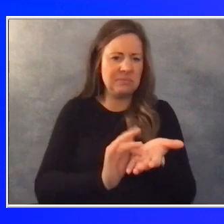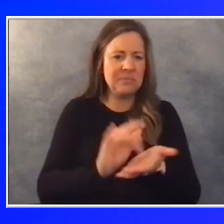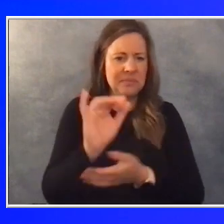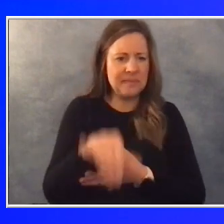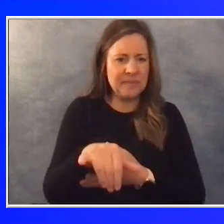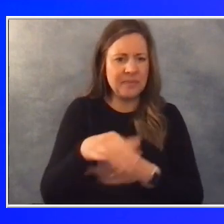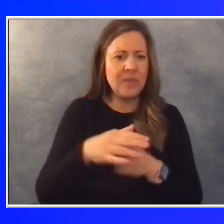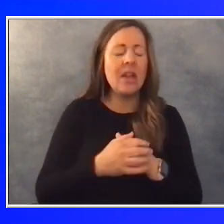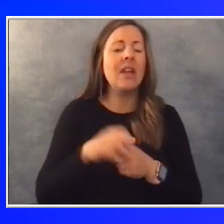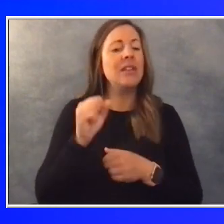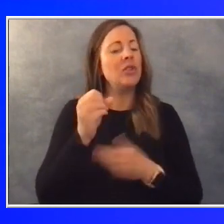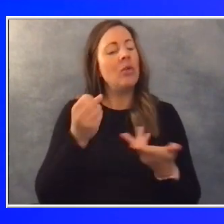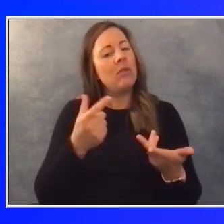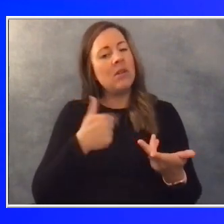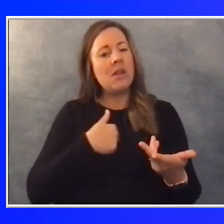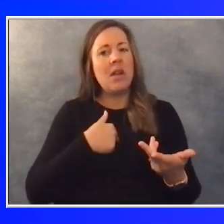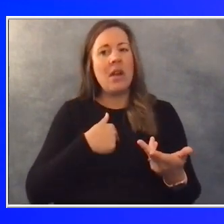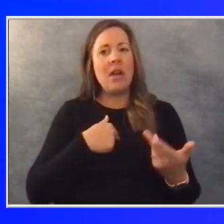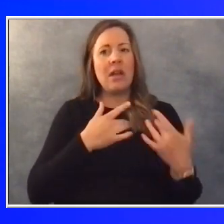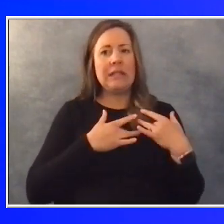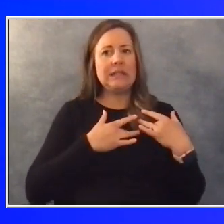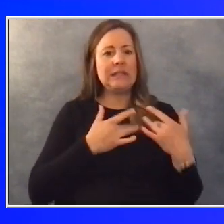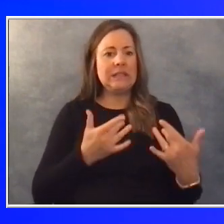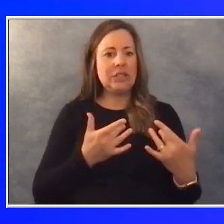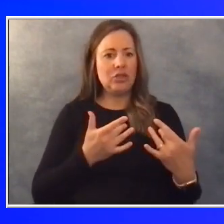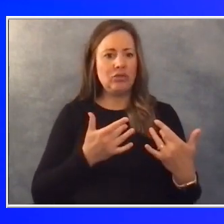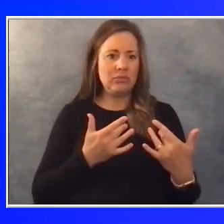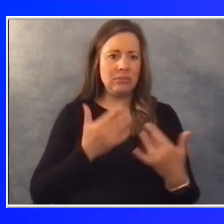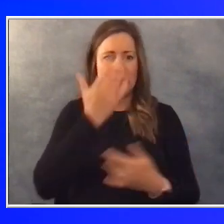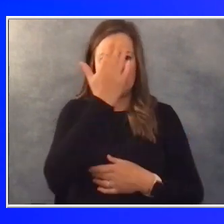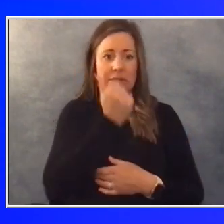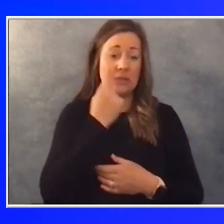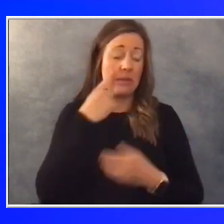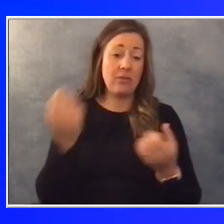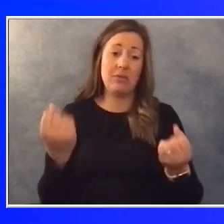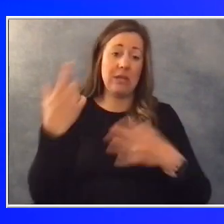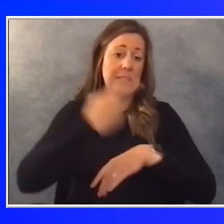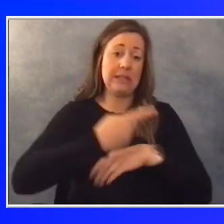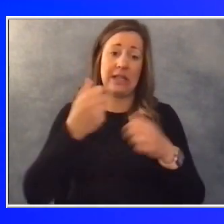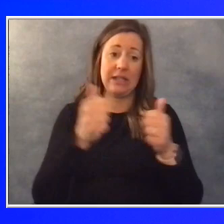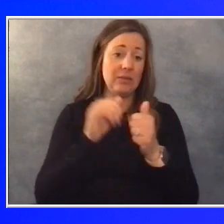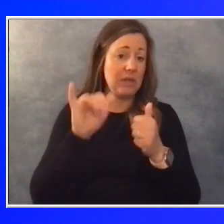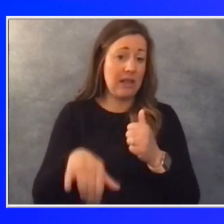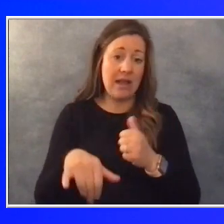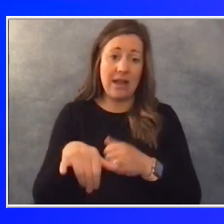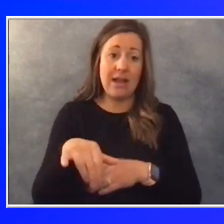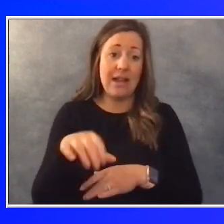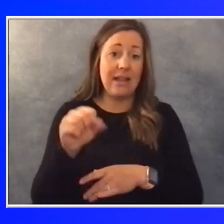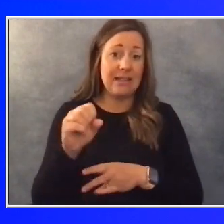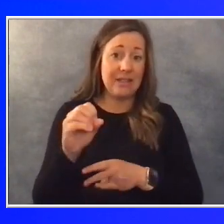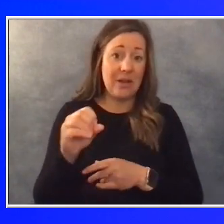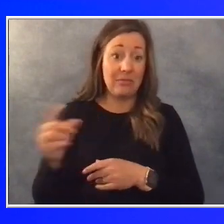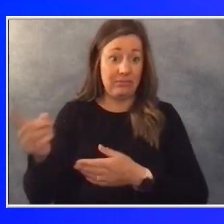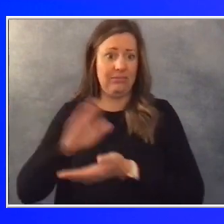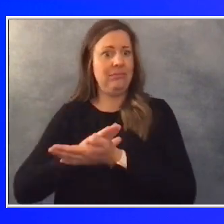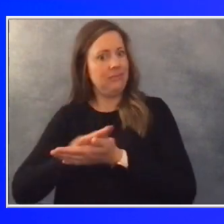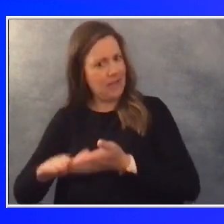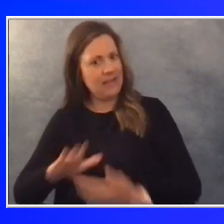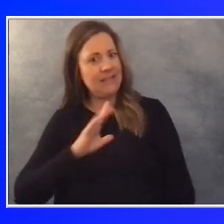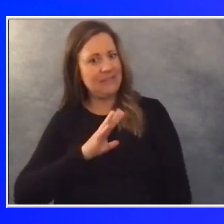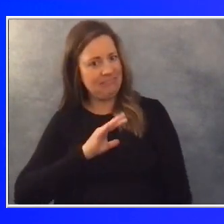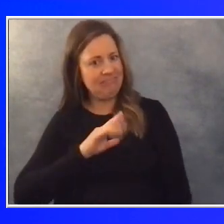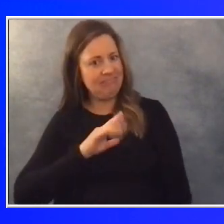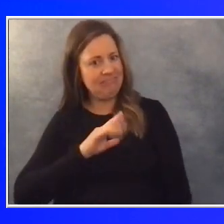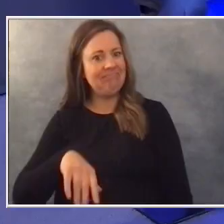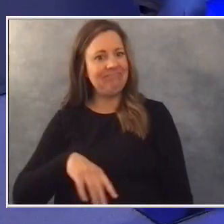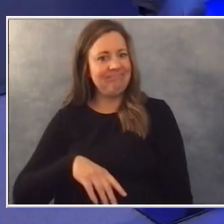so I tend to sleep for days with that. Wow. And so, nice. Yeah. Another one. Well, you